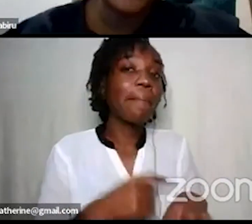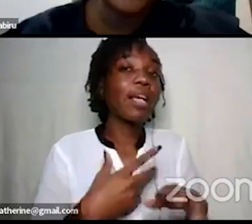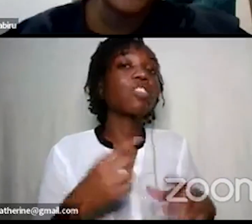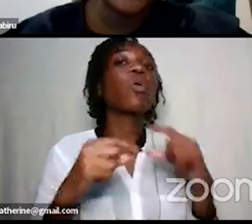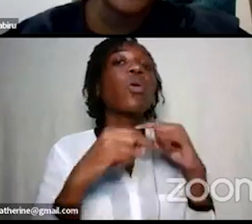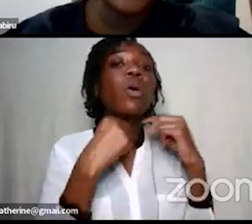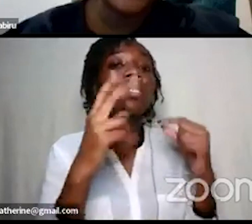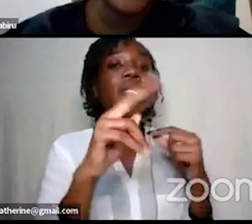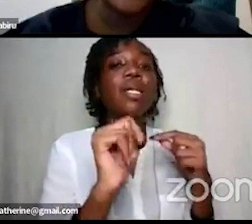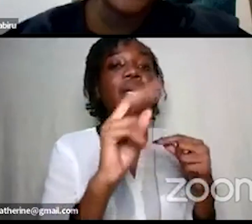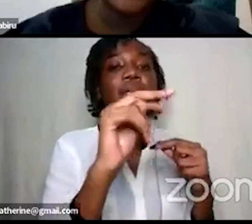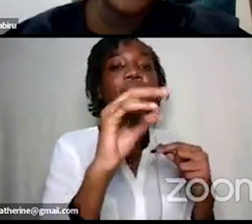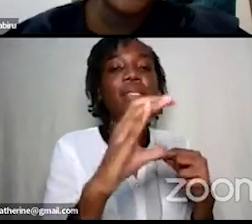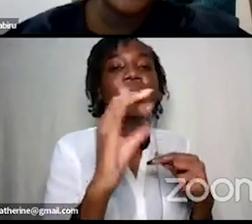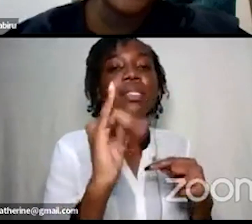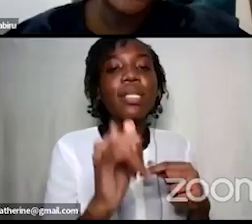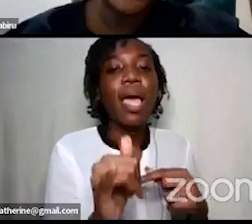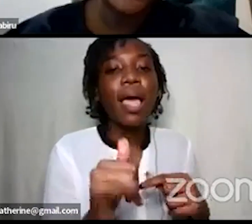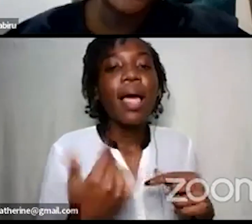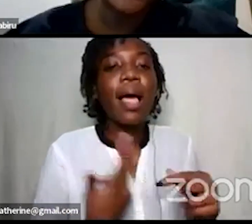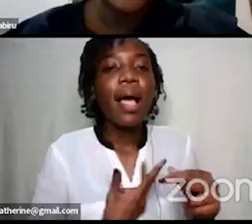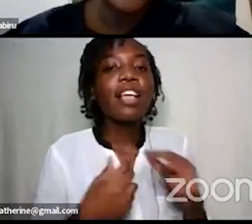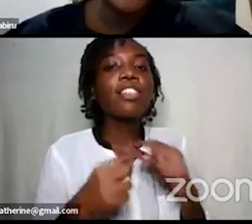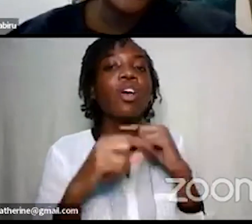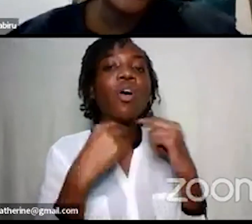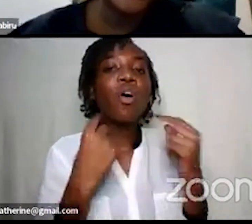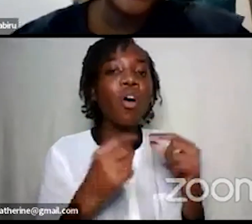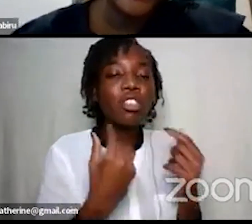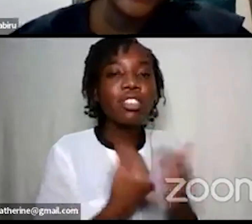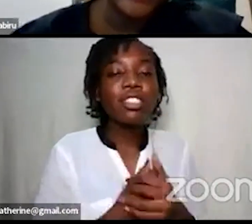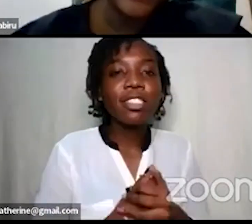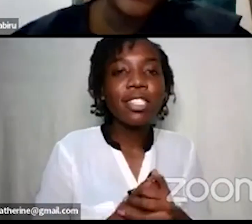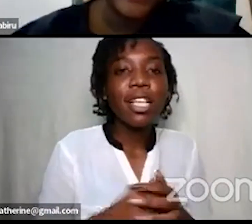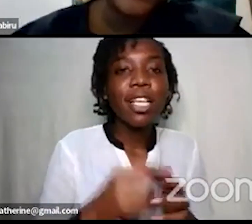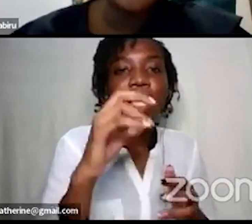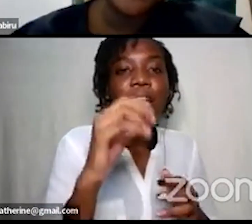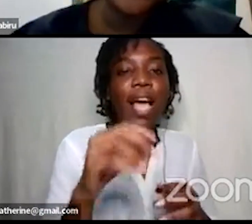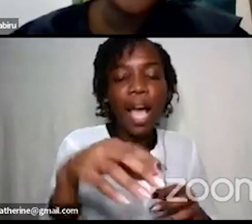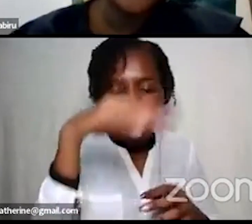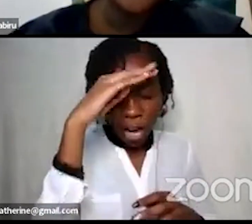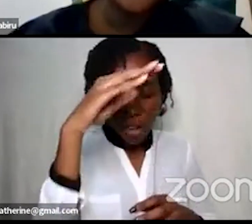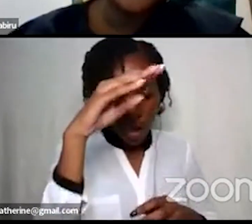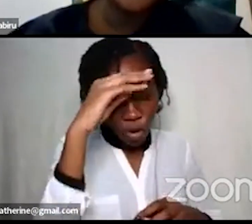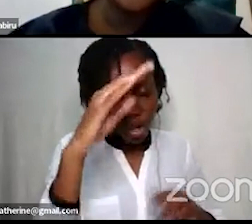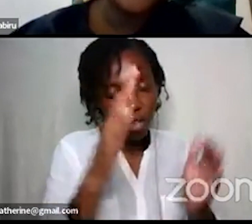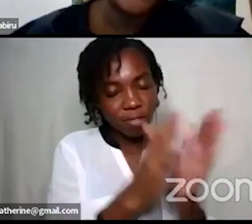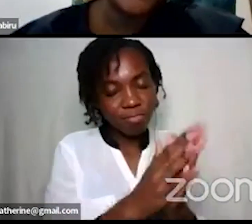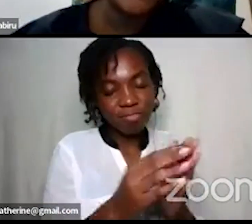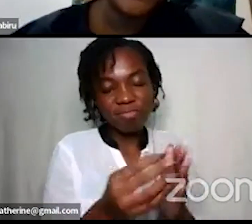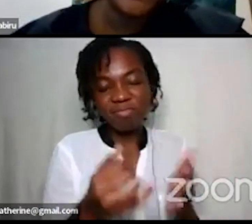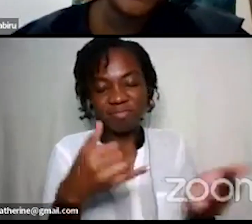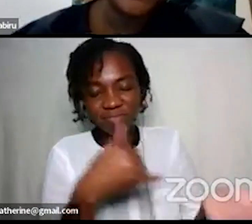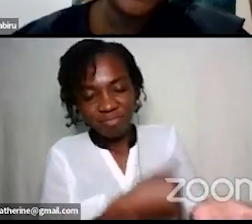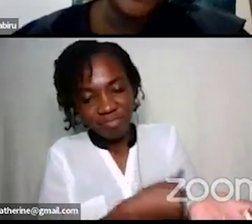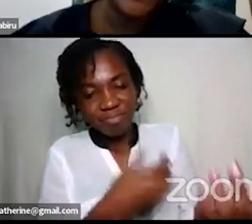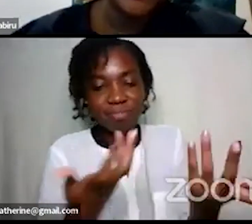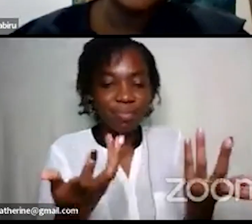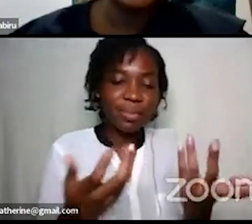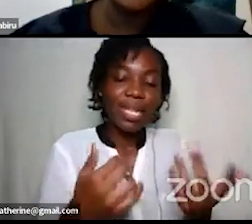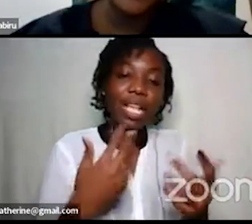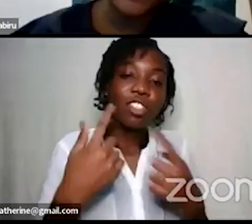hosted what do we call alcohol and substance abuse. We have even talked about